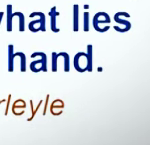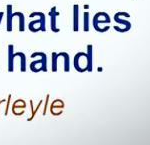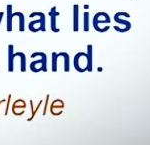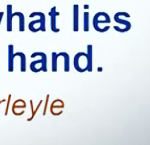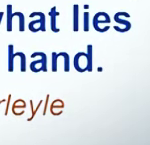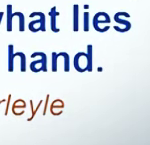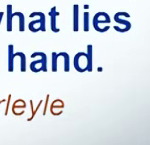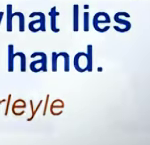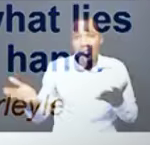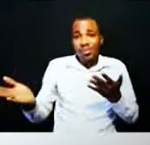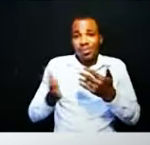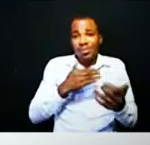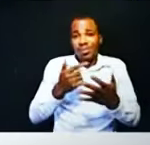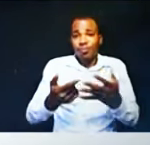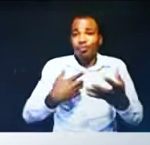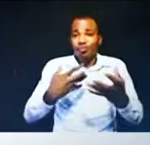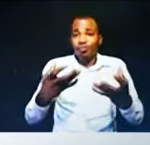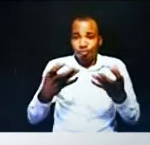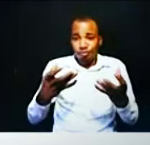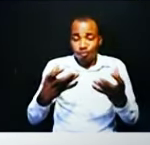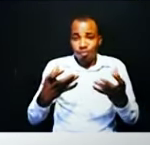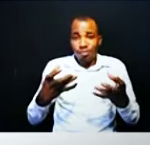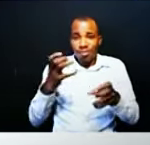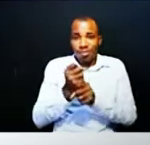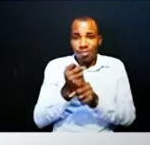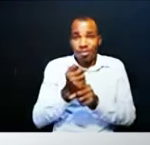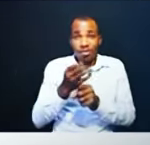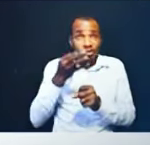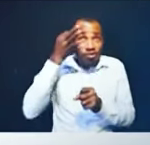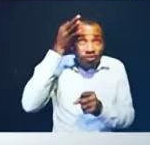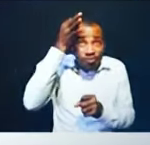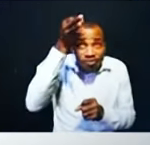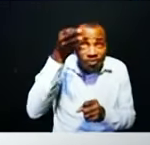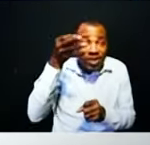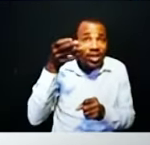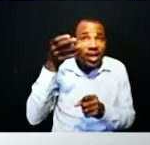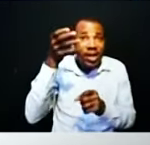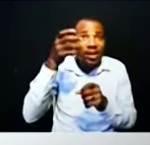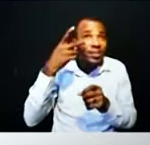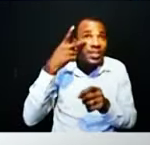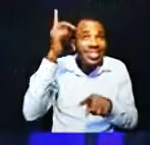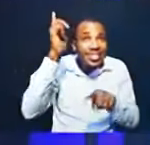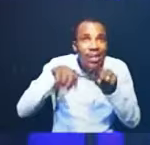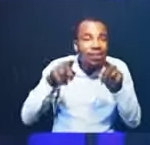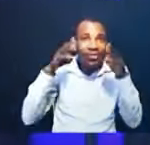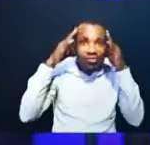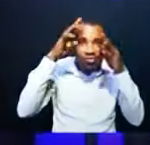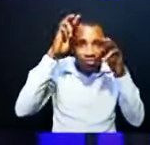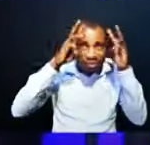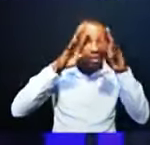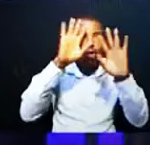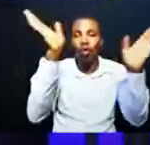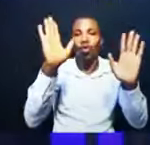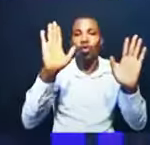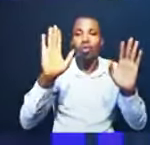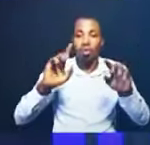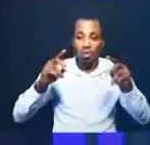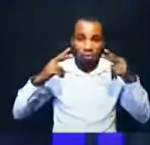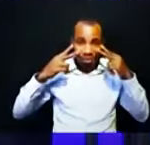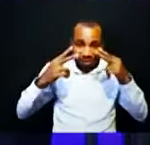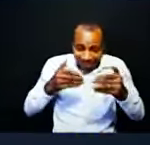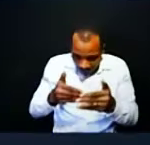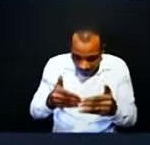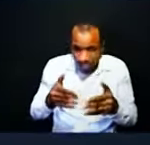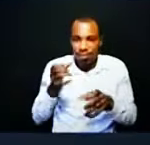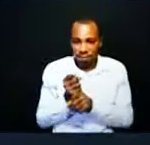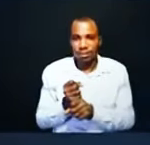yen near what teacher you, Nemo near a bayaya, it me huni. Do something about your situation means work at it. You